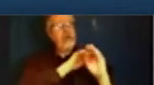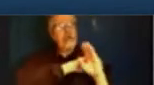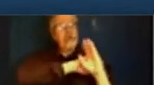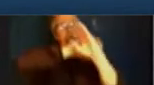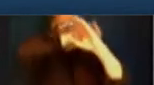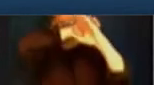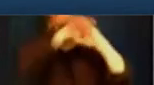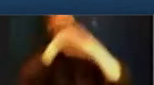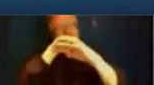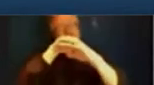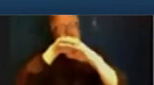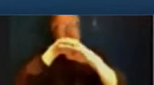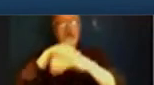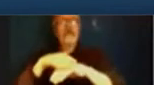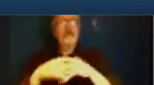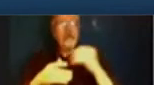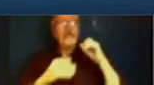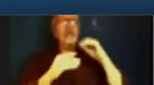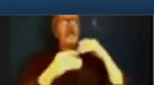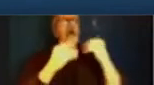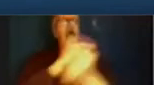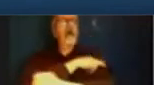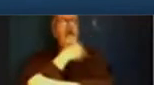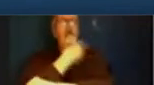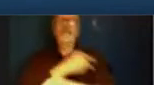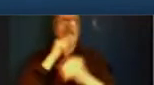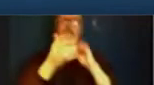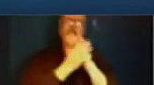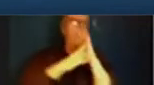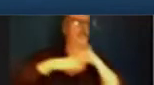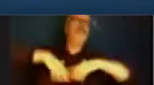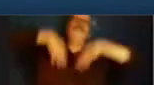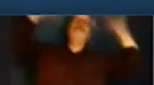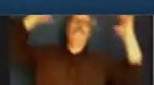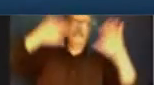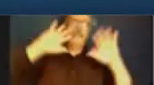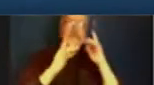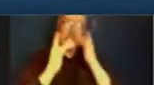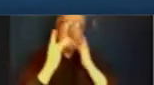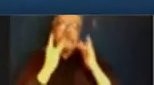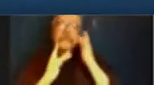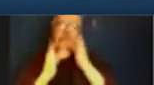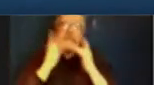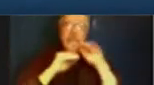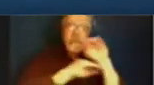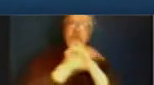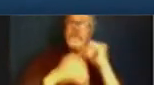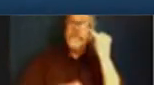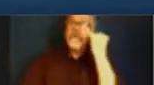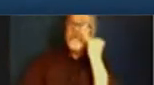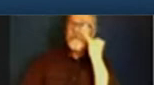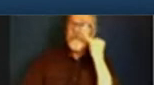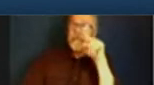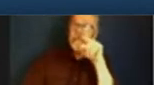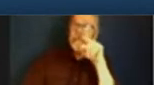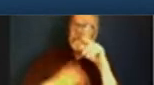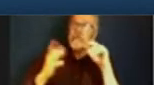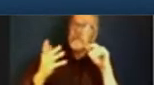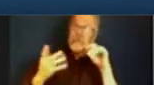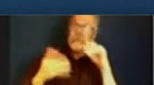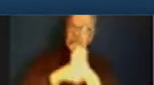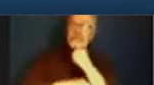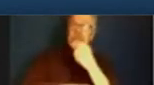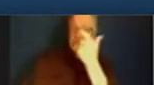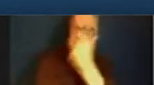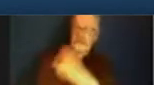value. So if you're getting a booster, you're just not helping yourself. You're helping everybody in your community. You're